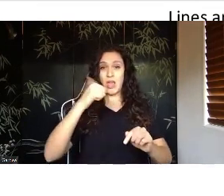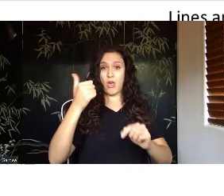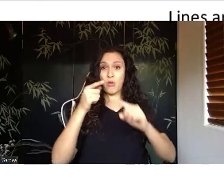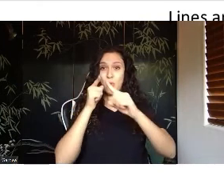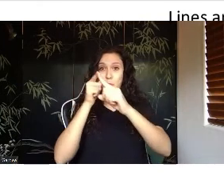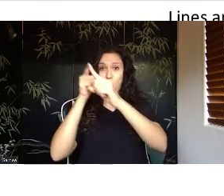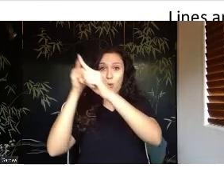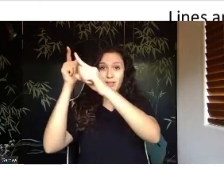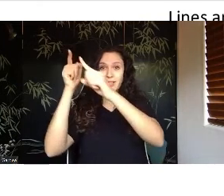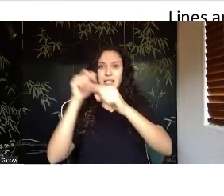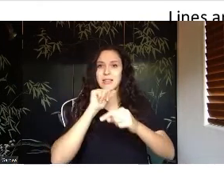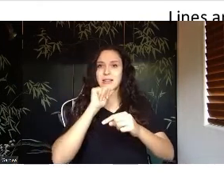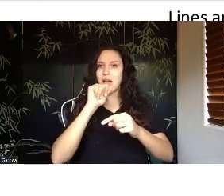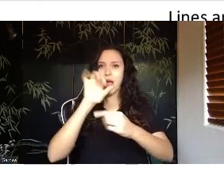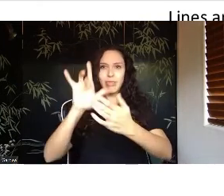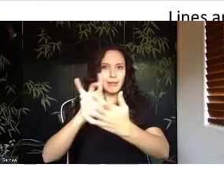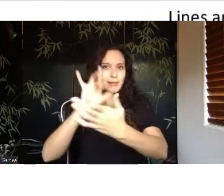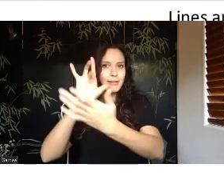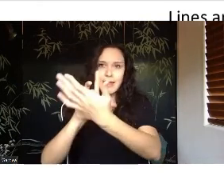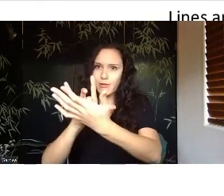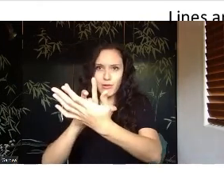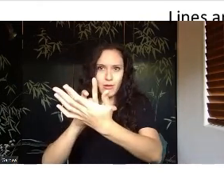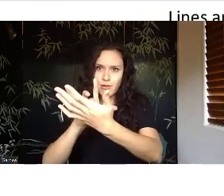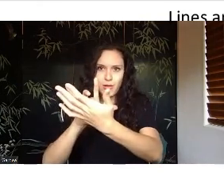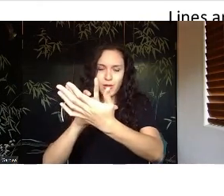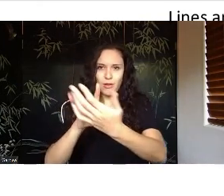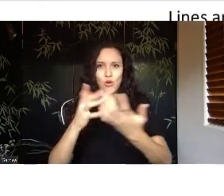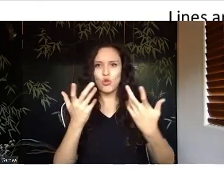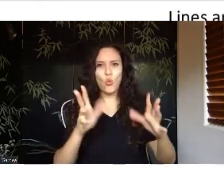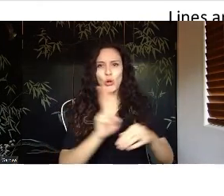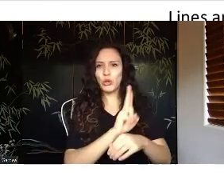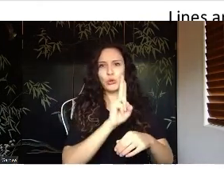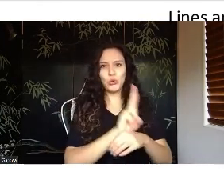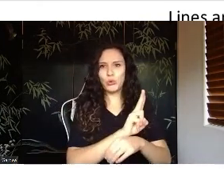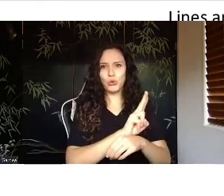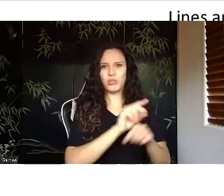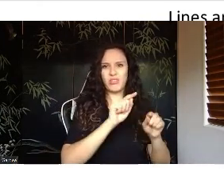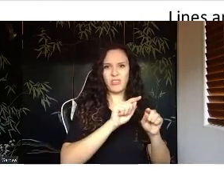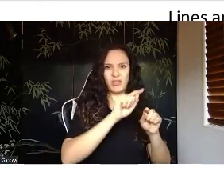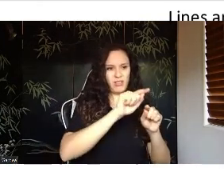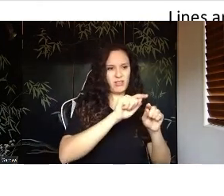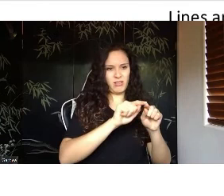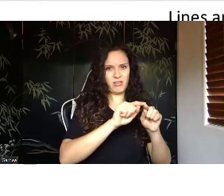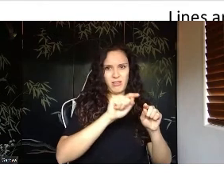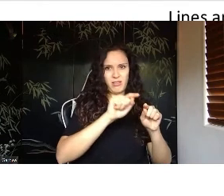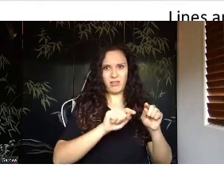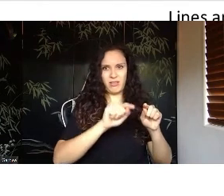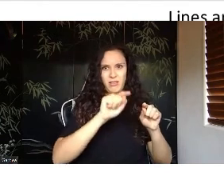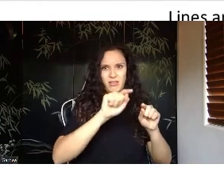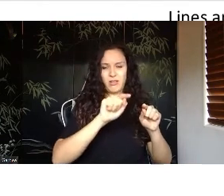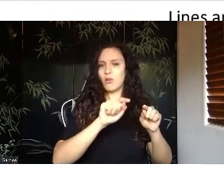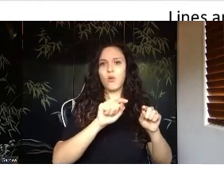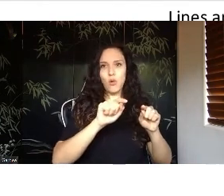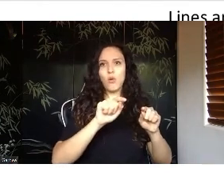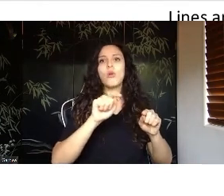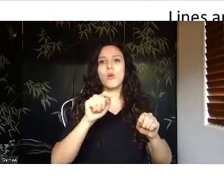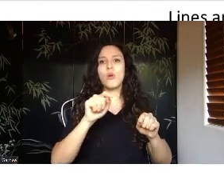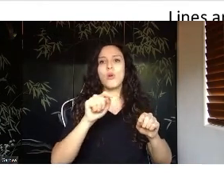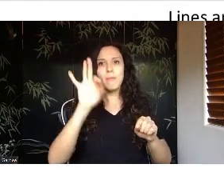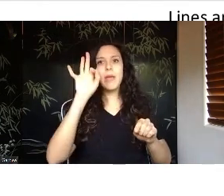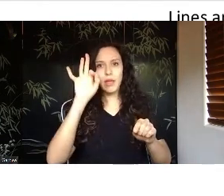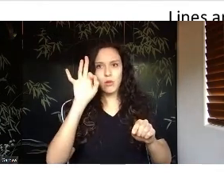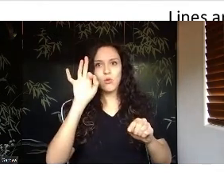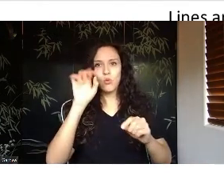don't want to approximate these. That's kind of crazy. Okay, I want an exact value.